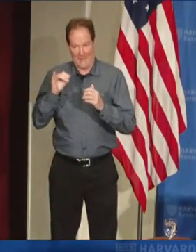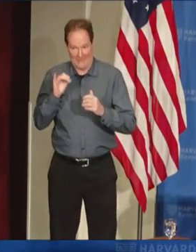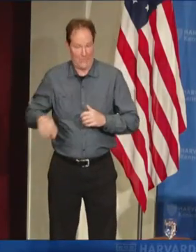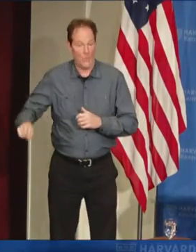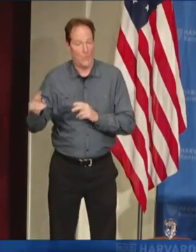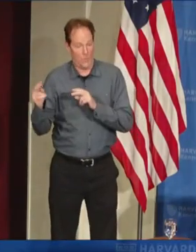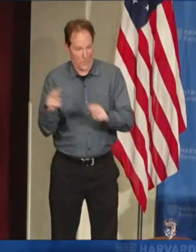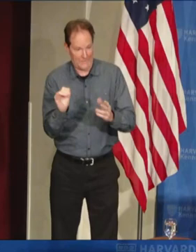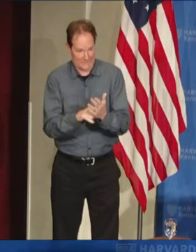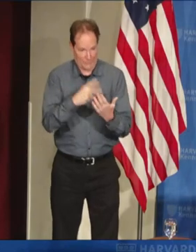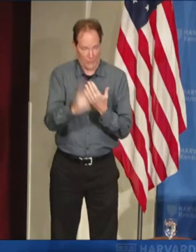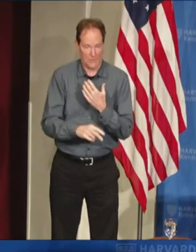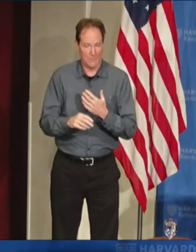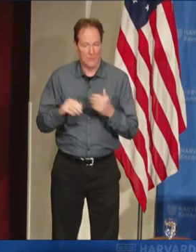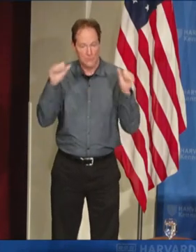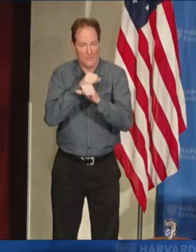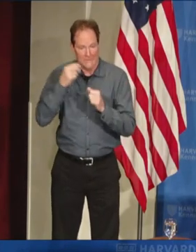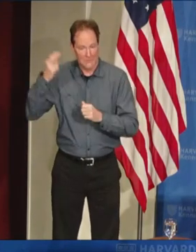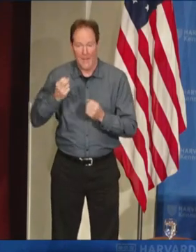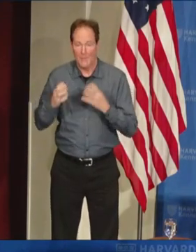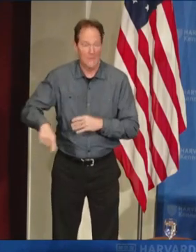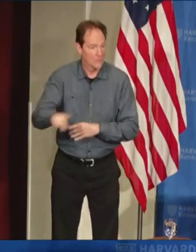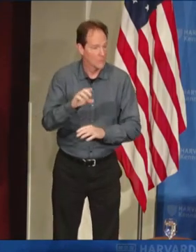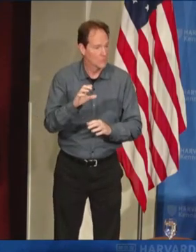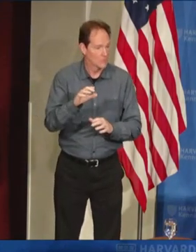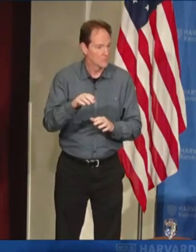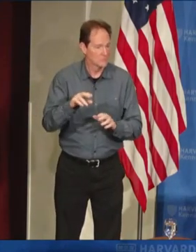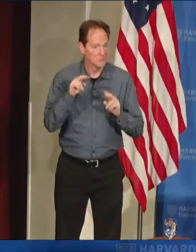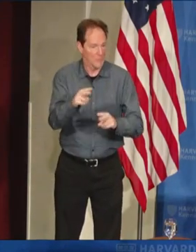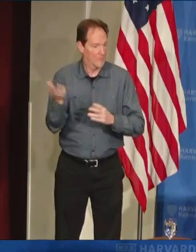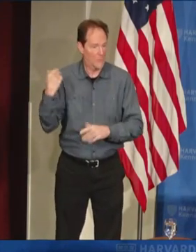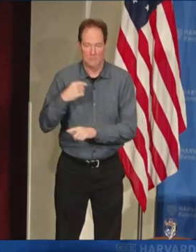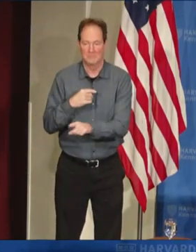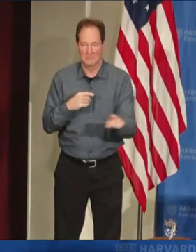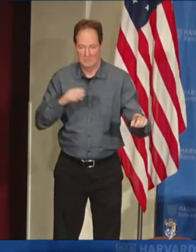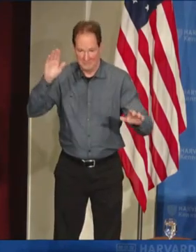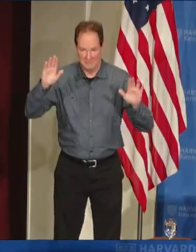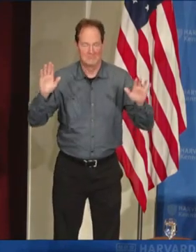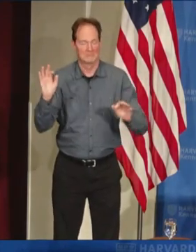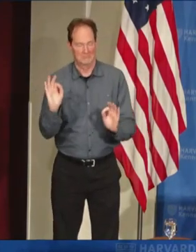Drunk History, how many of you do or know about it? Yeah, so anyway,